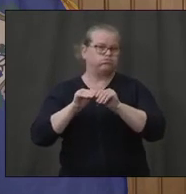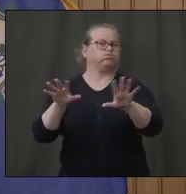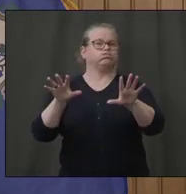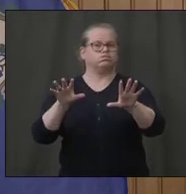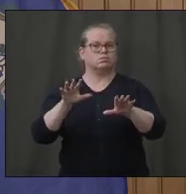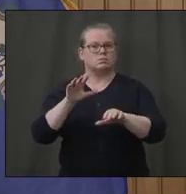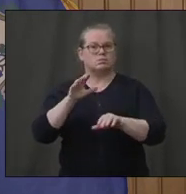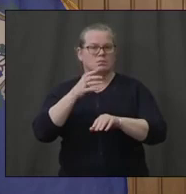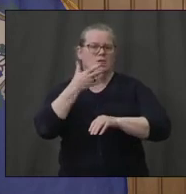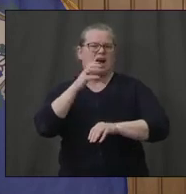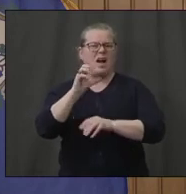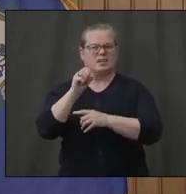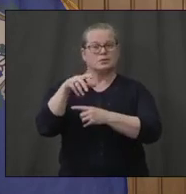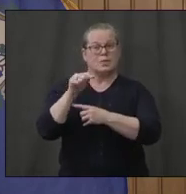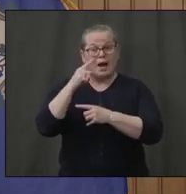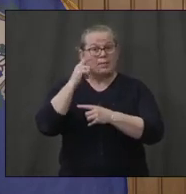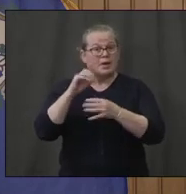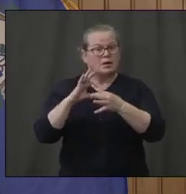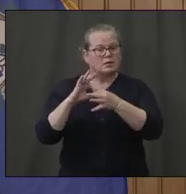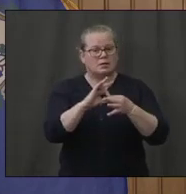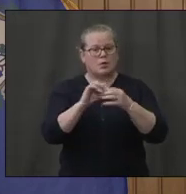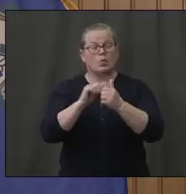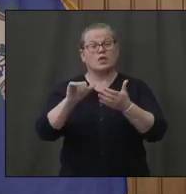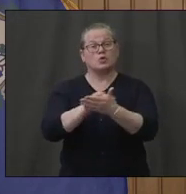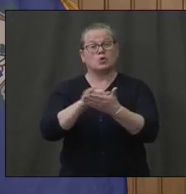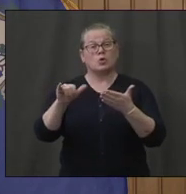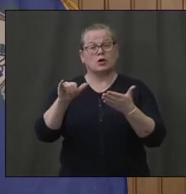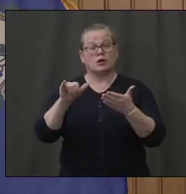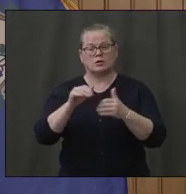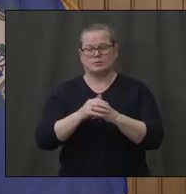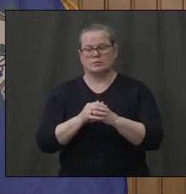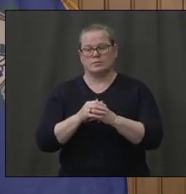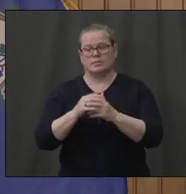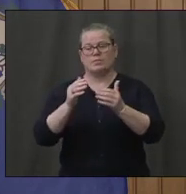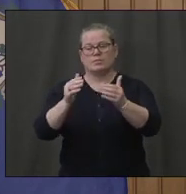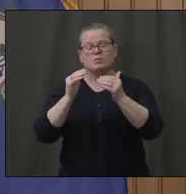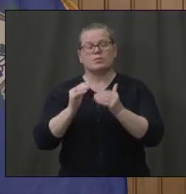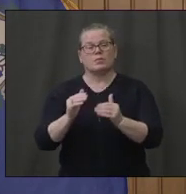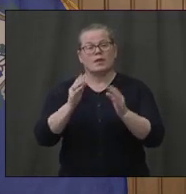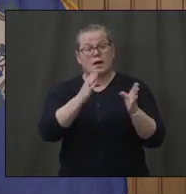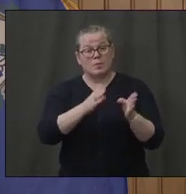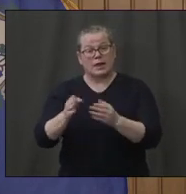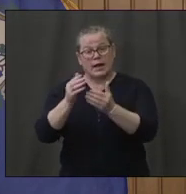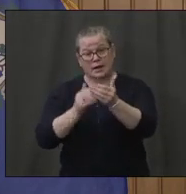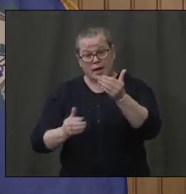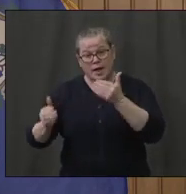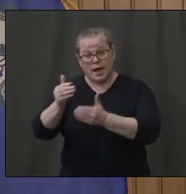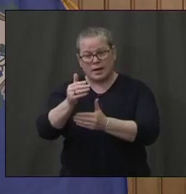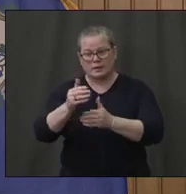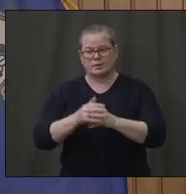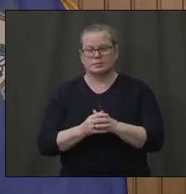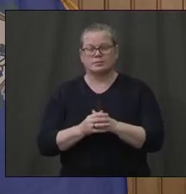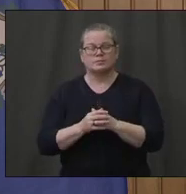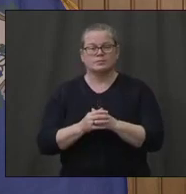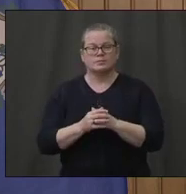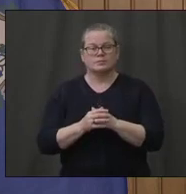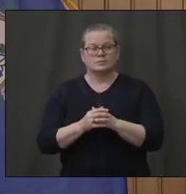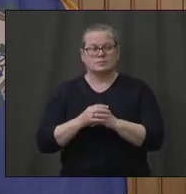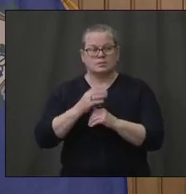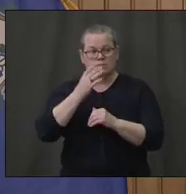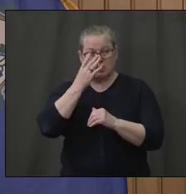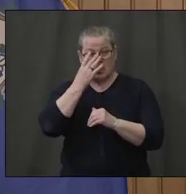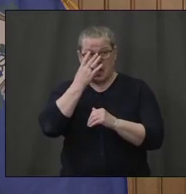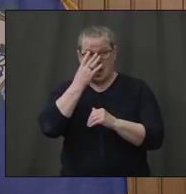area. Let's go to the next slide, planning ahead. What this is meant to indicate